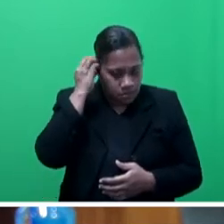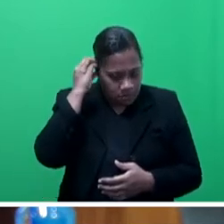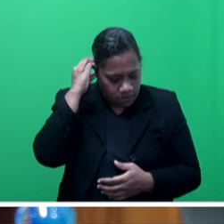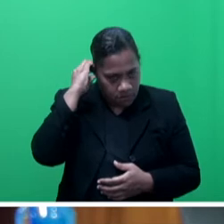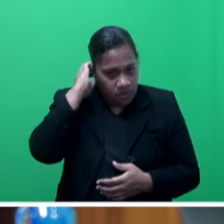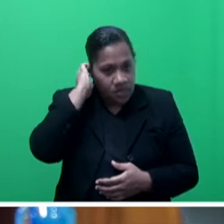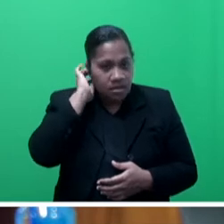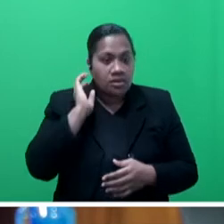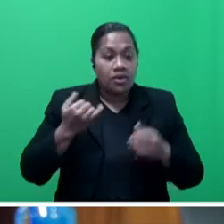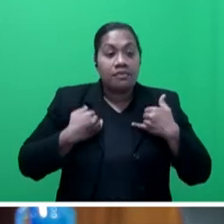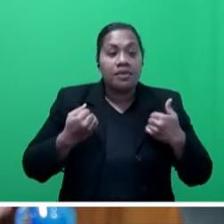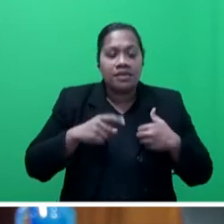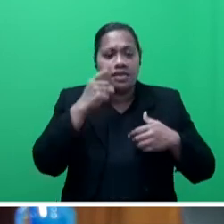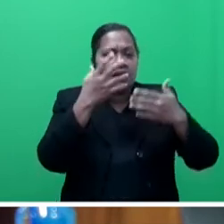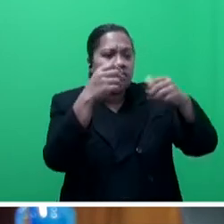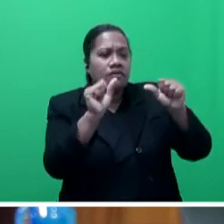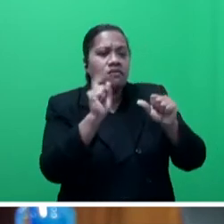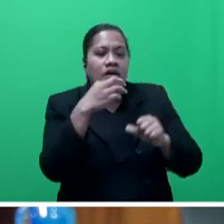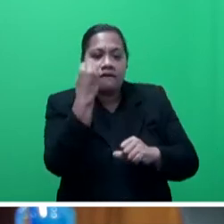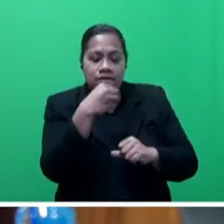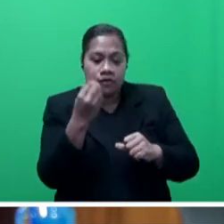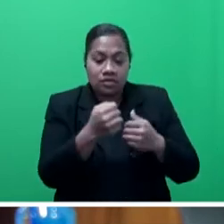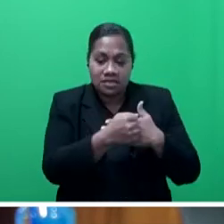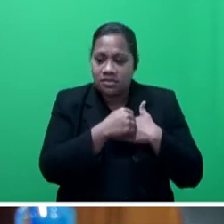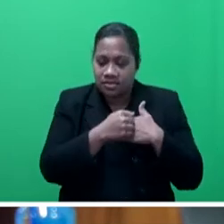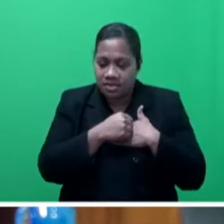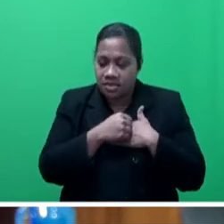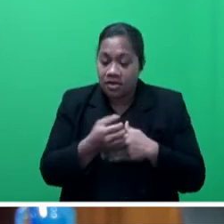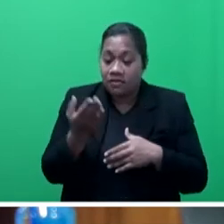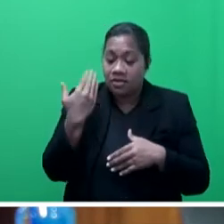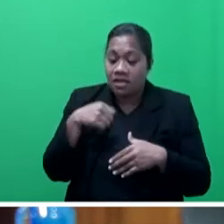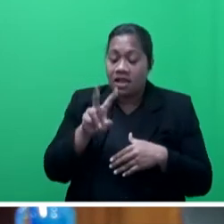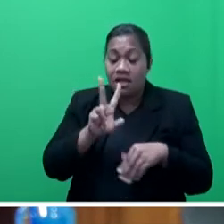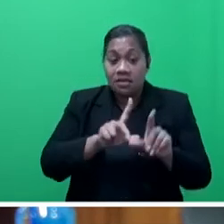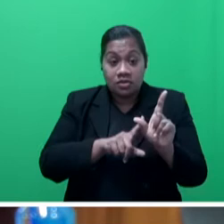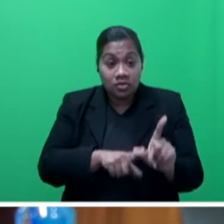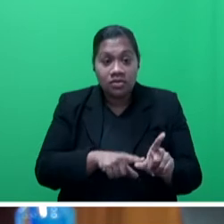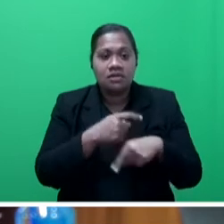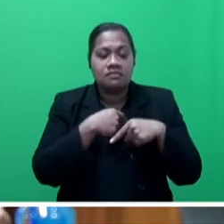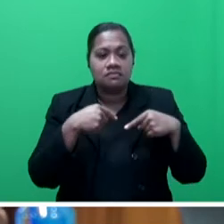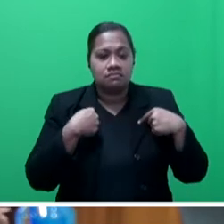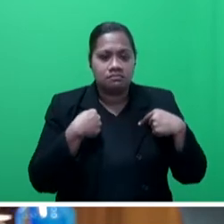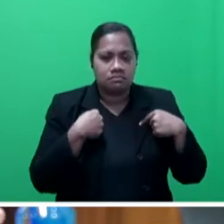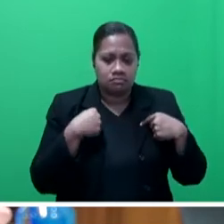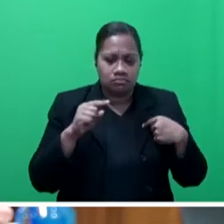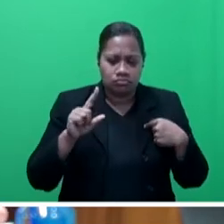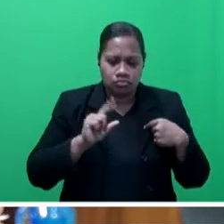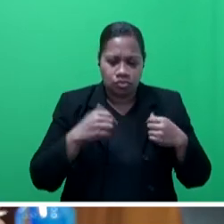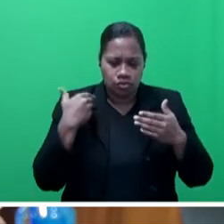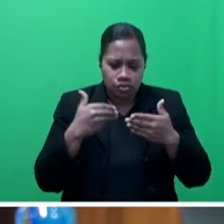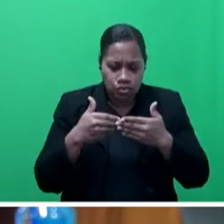security. Two key notable programs over the last 2 years that we undertook was the home